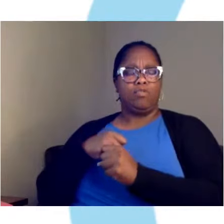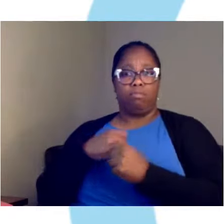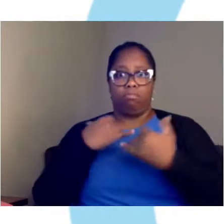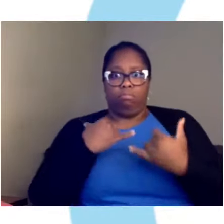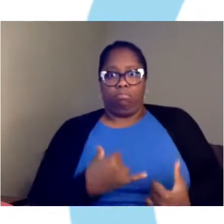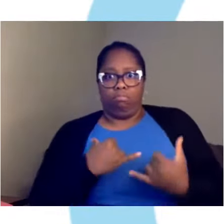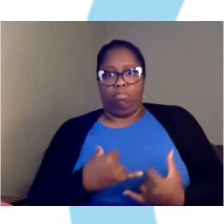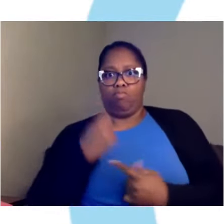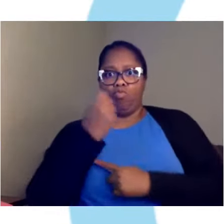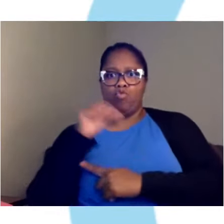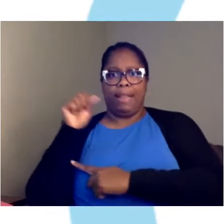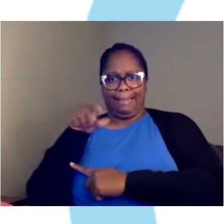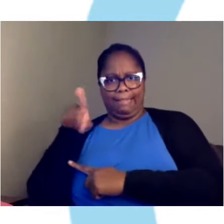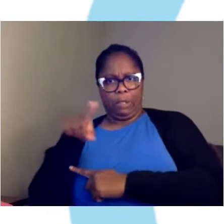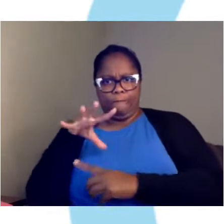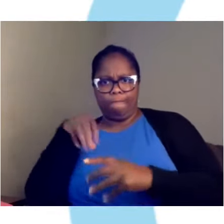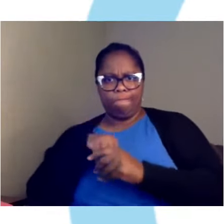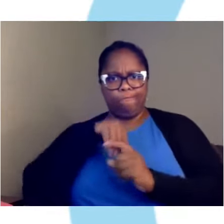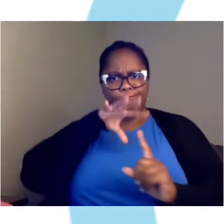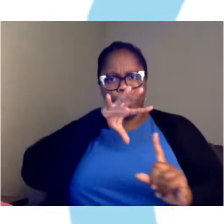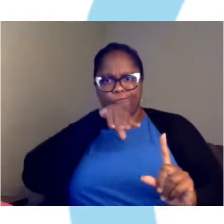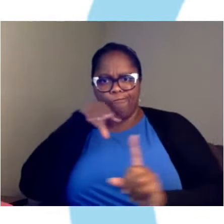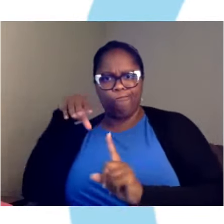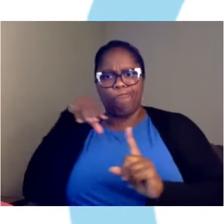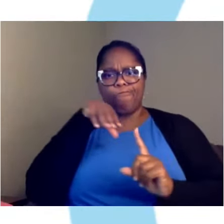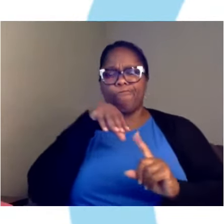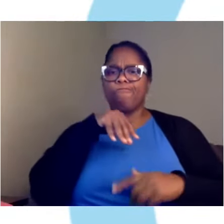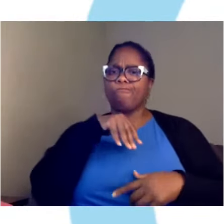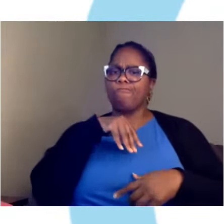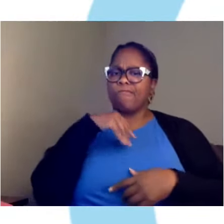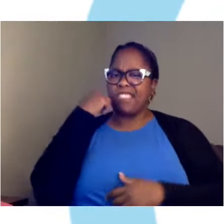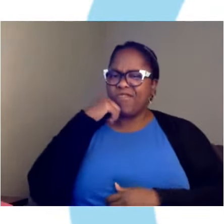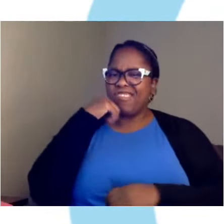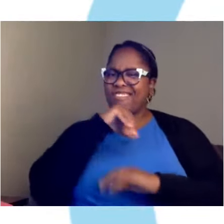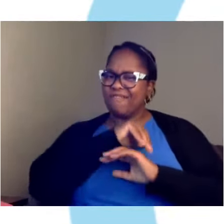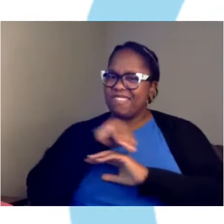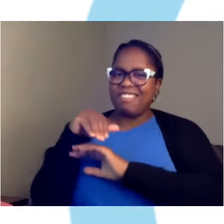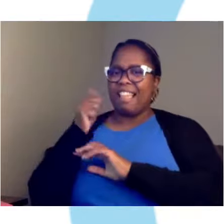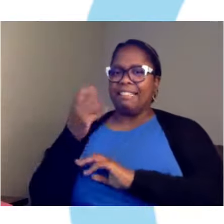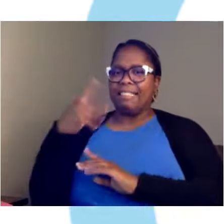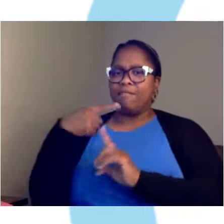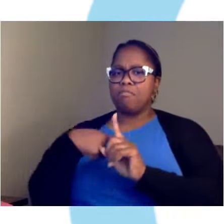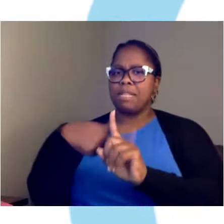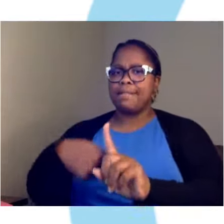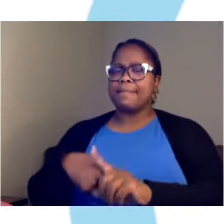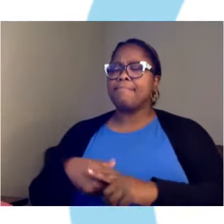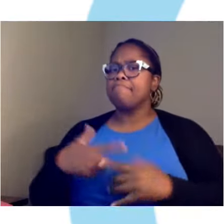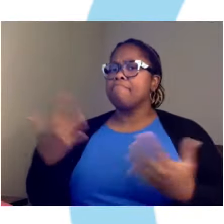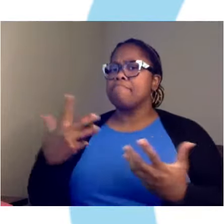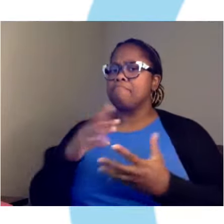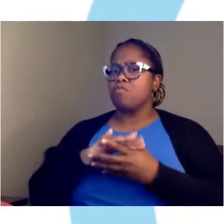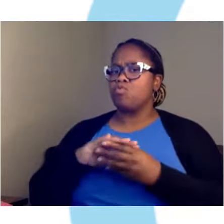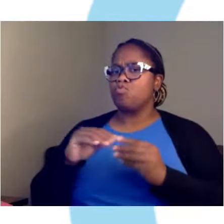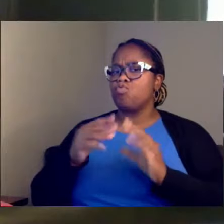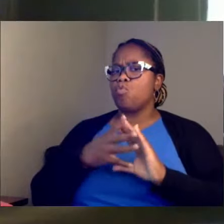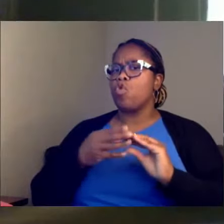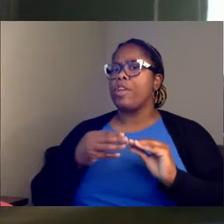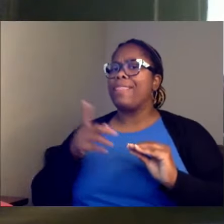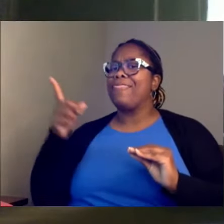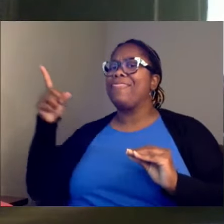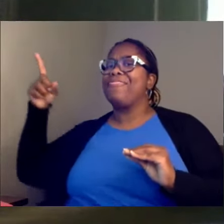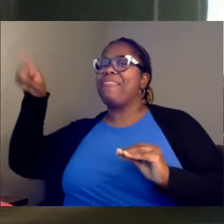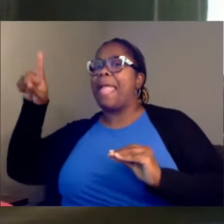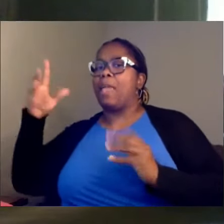protests day and night for several months. What is a story that you've been asked to document?